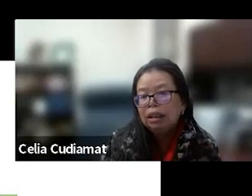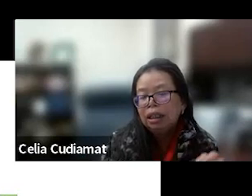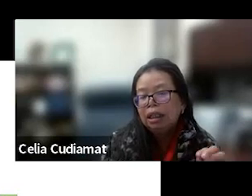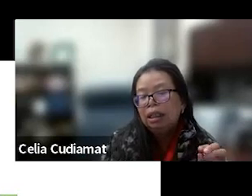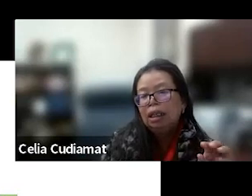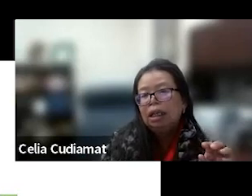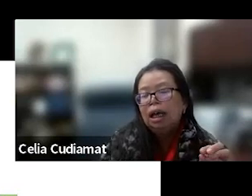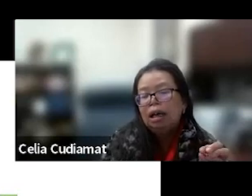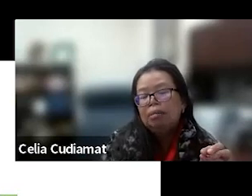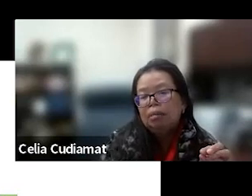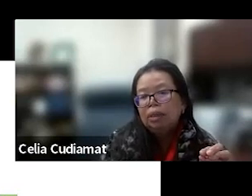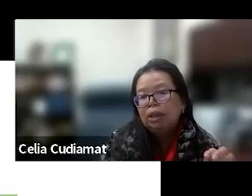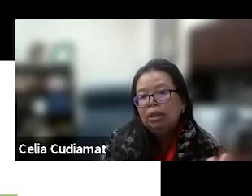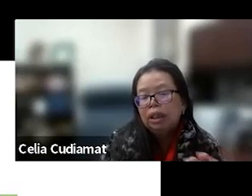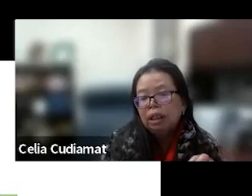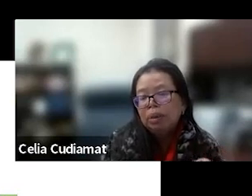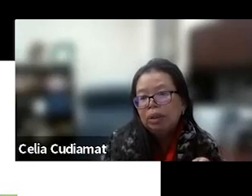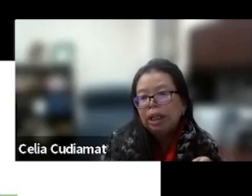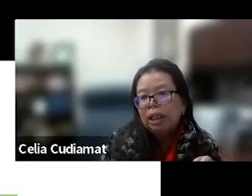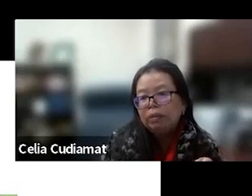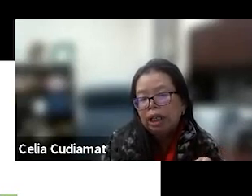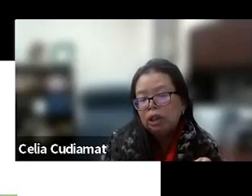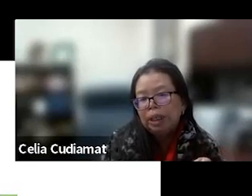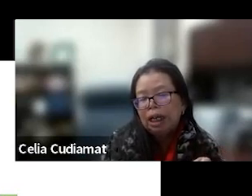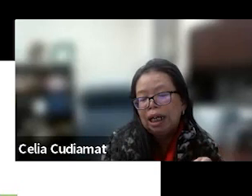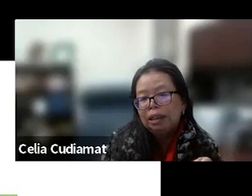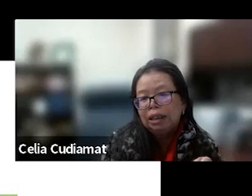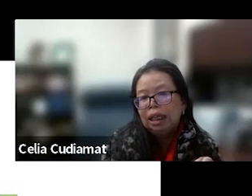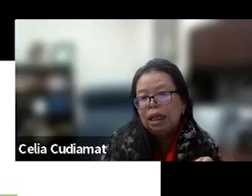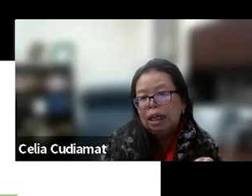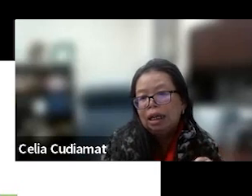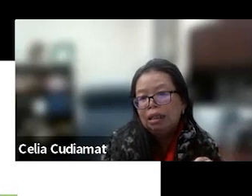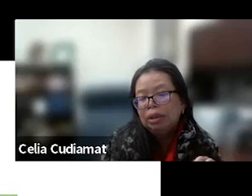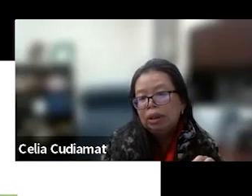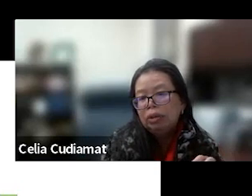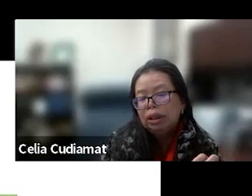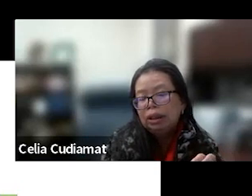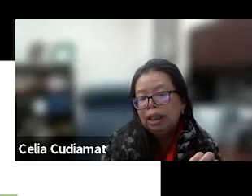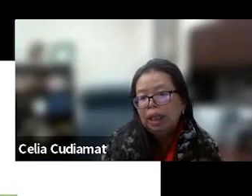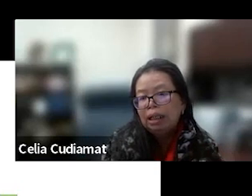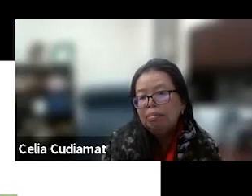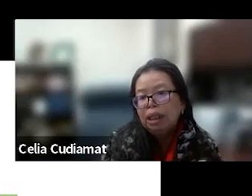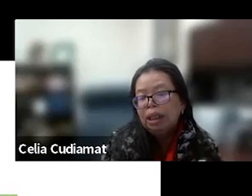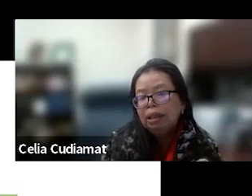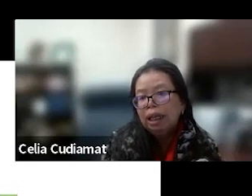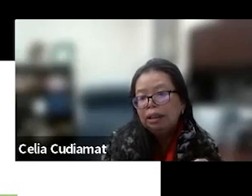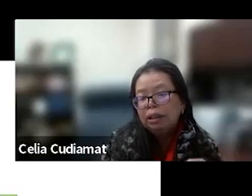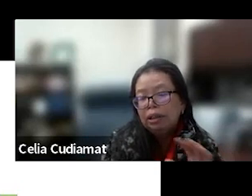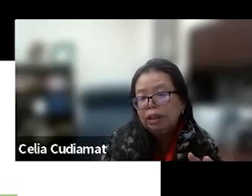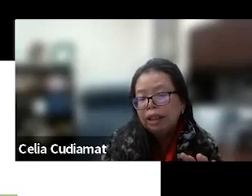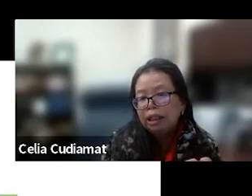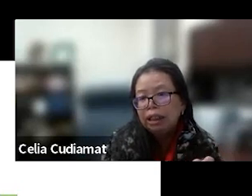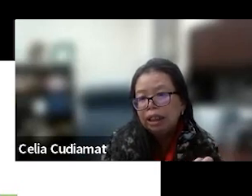the dark, the dark blue area of the HBI. So just keep that in mind, that